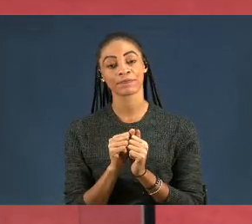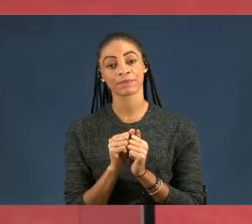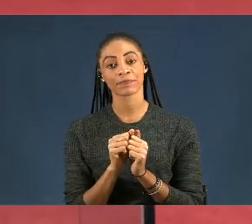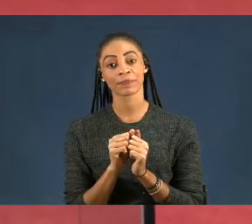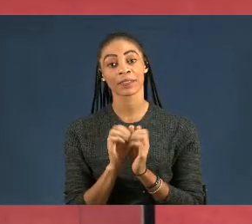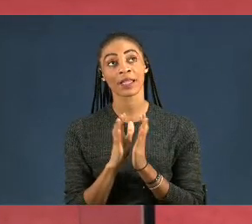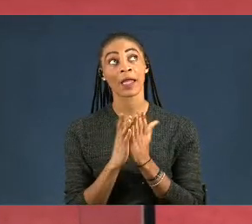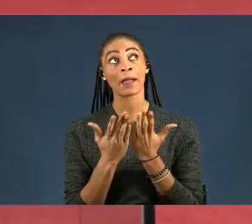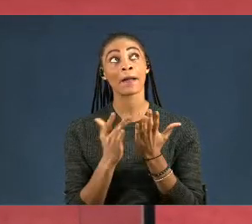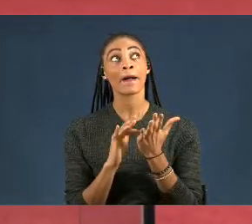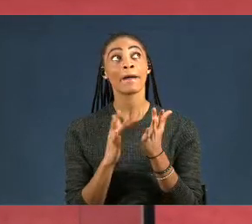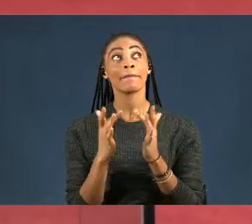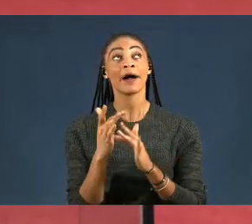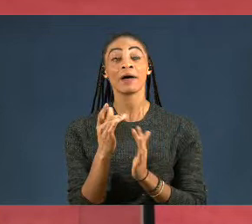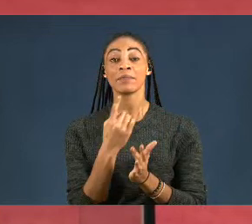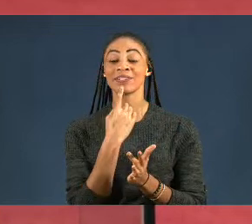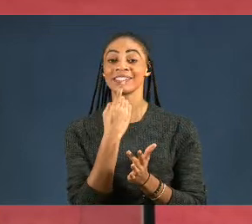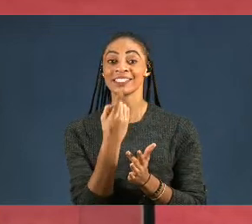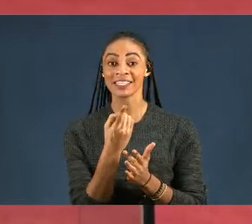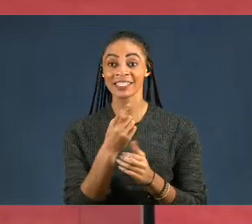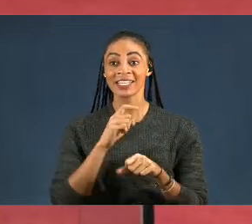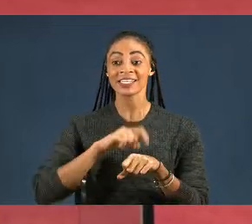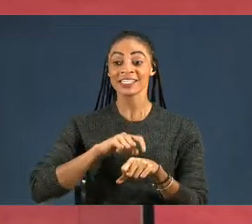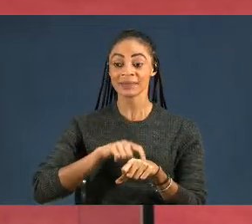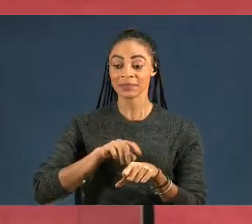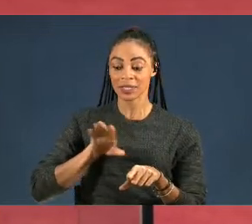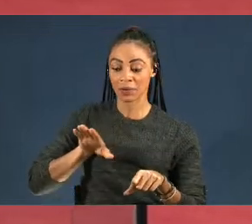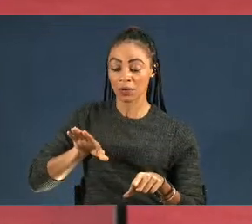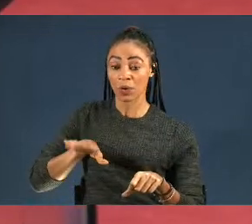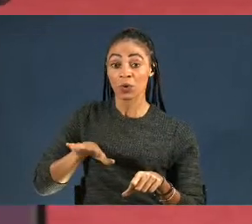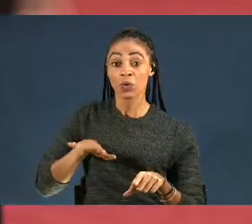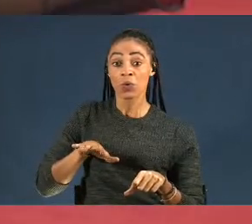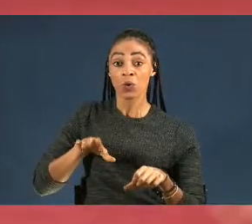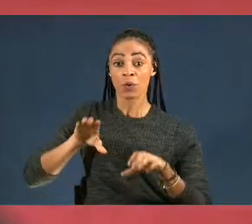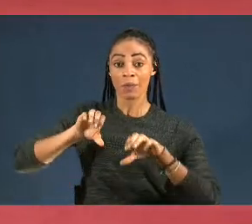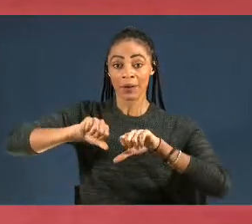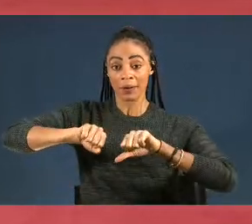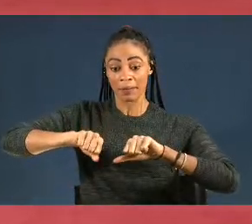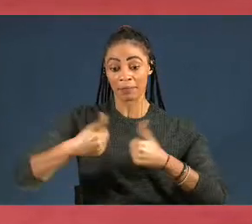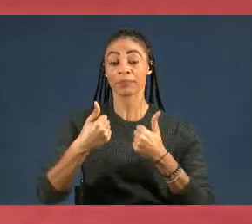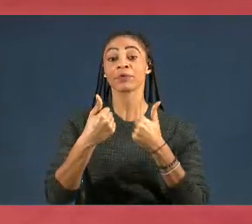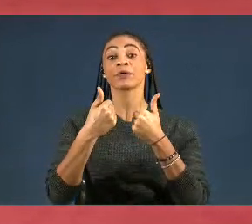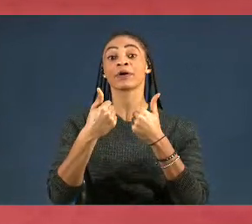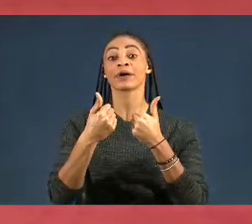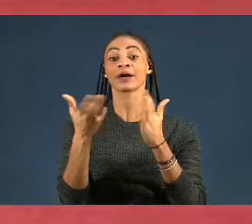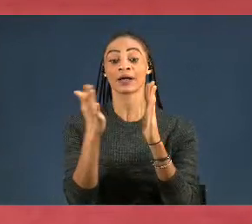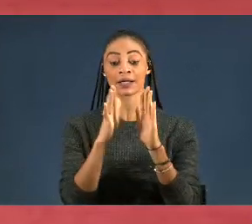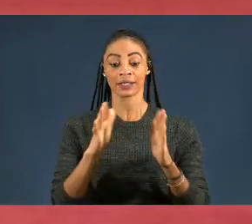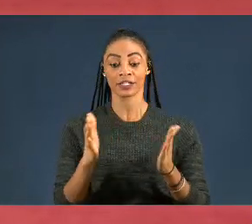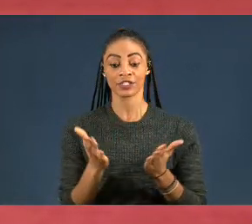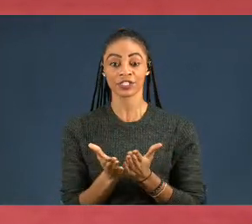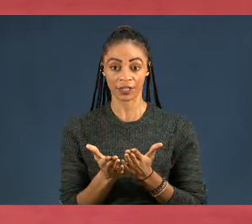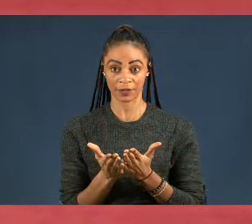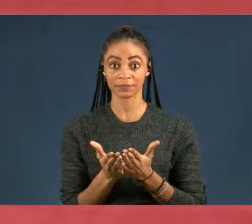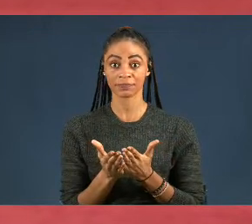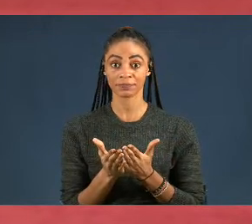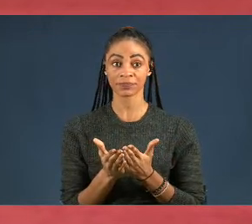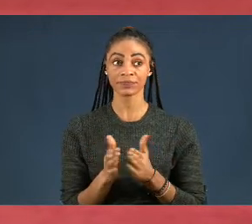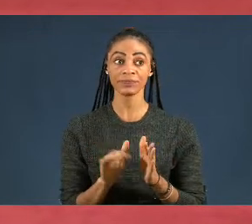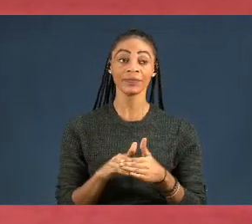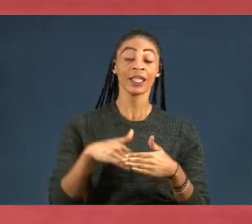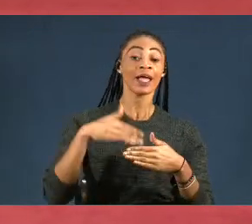The Bible says that when she broke this, but they, after Jesus' word, everybody accepted the